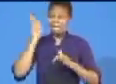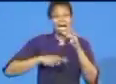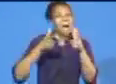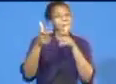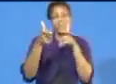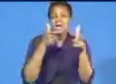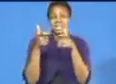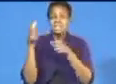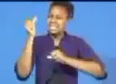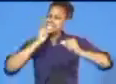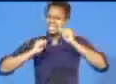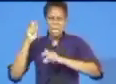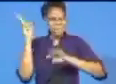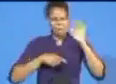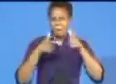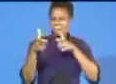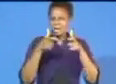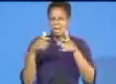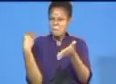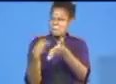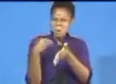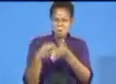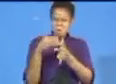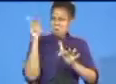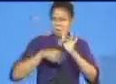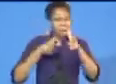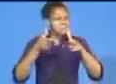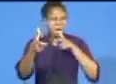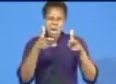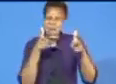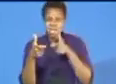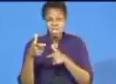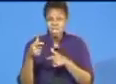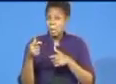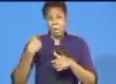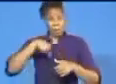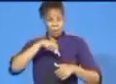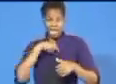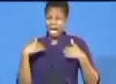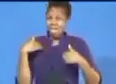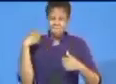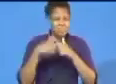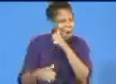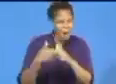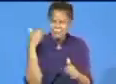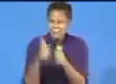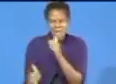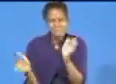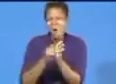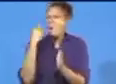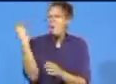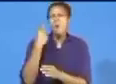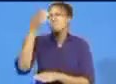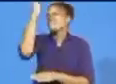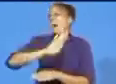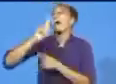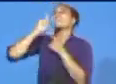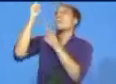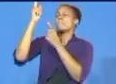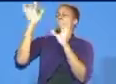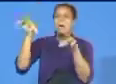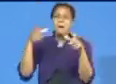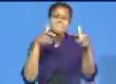our science can't handle, our money can't handle. We've got some issues that only God can